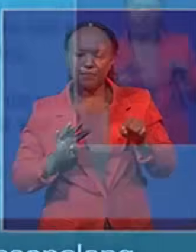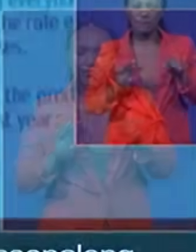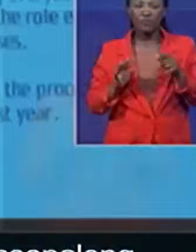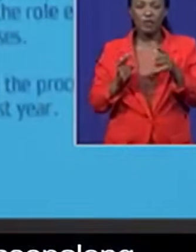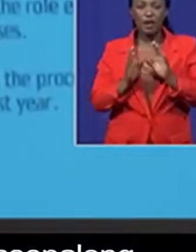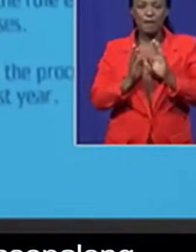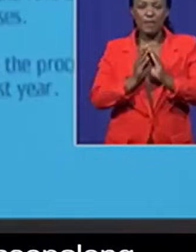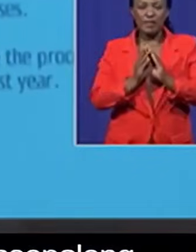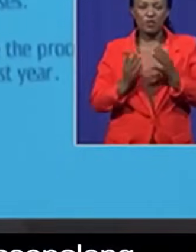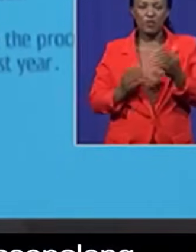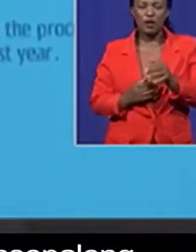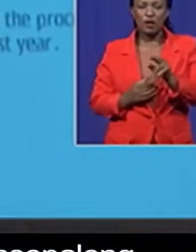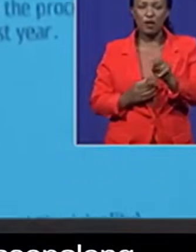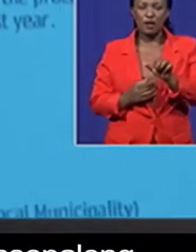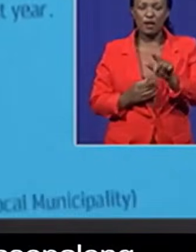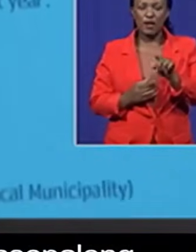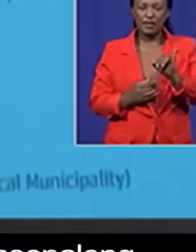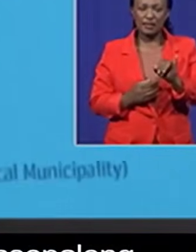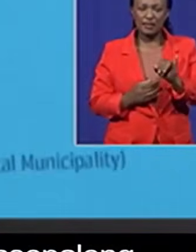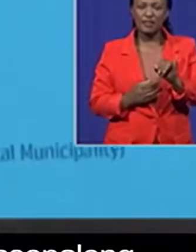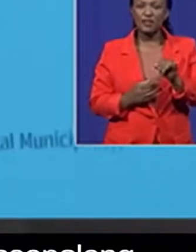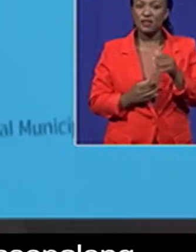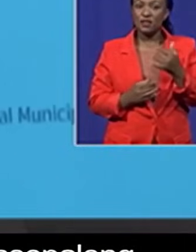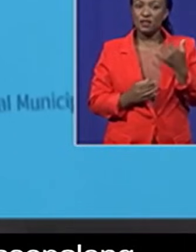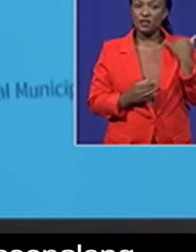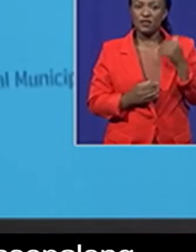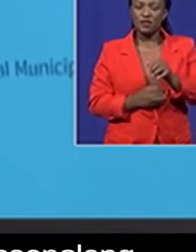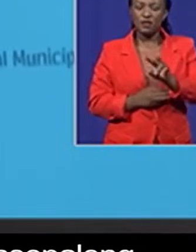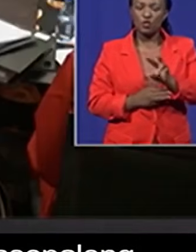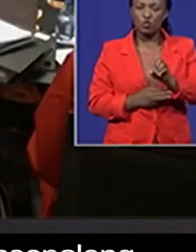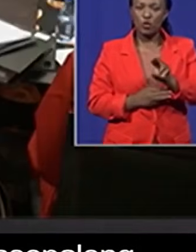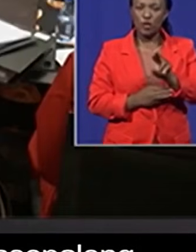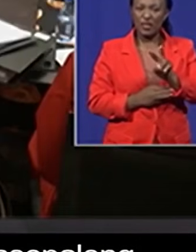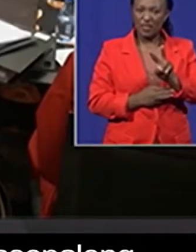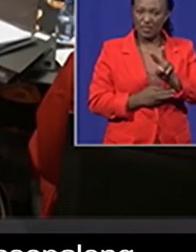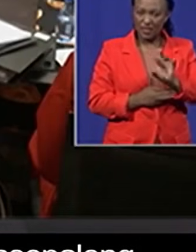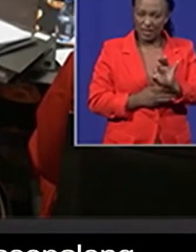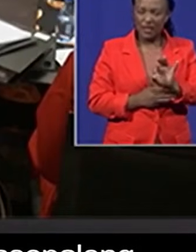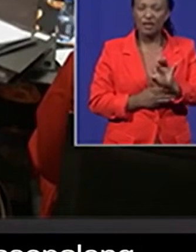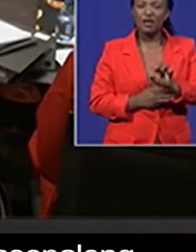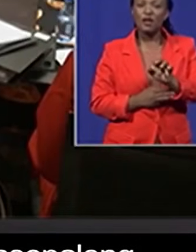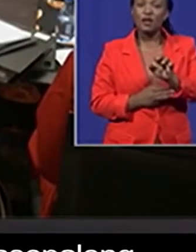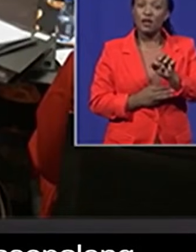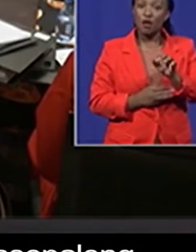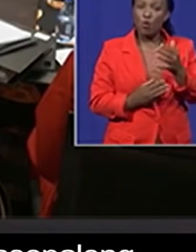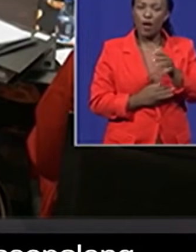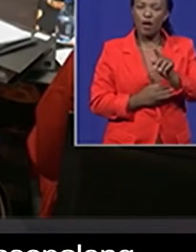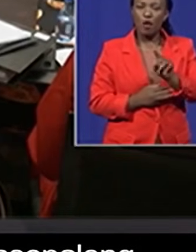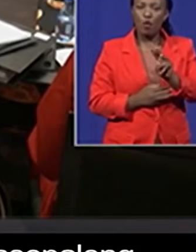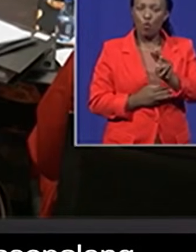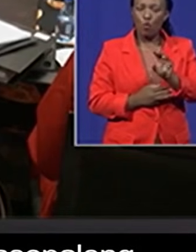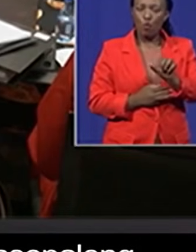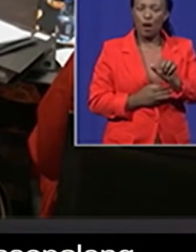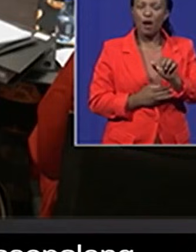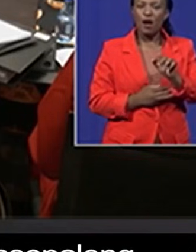wa masepala wa Naledi Thabo Bester kwa Ganyesa ka Moranang wa 2023. Ba bangwe bao ba ne ba tsenetse kopano eo